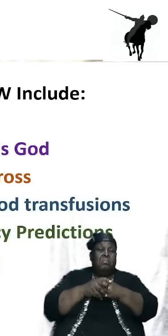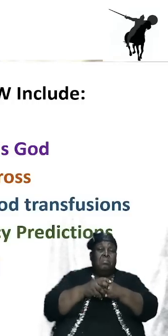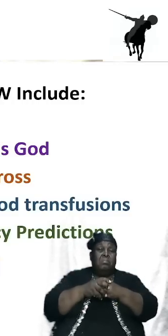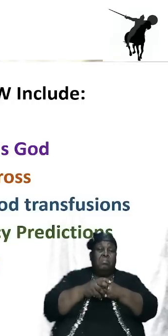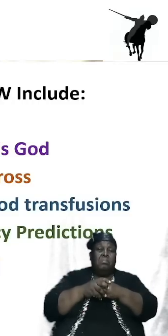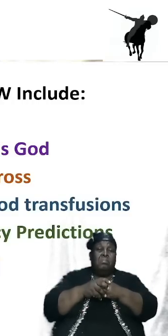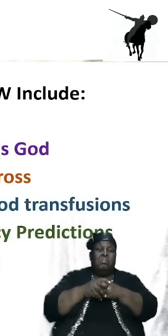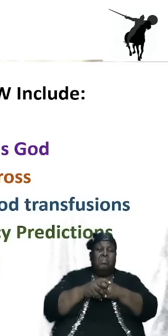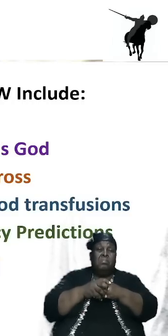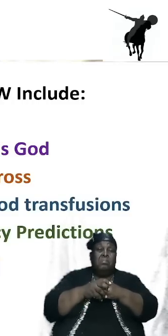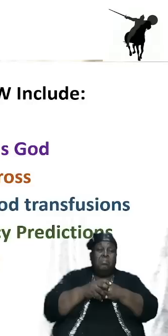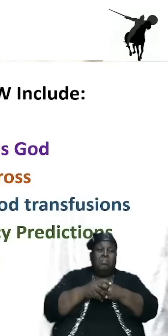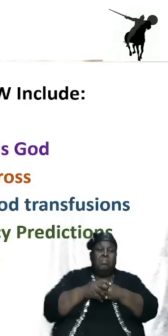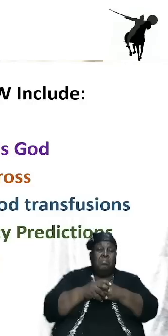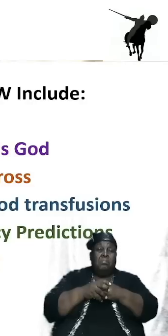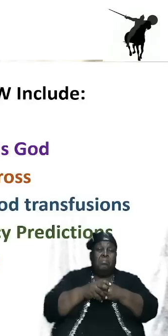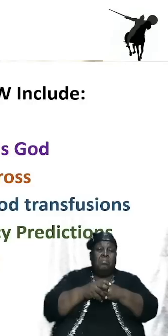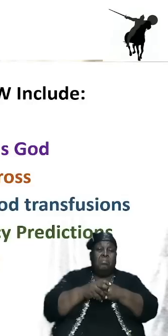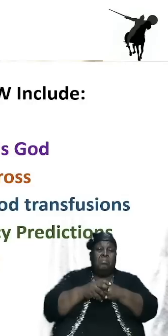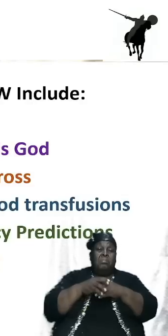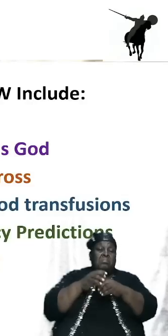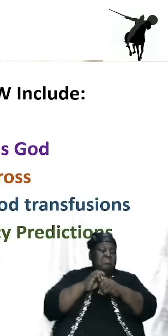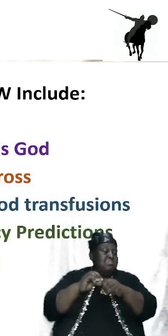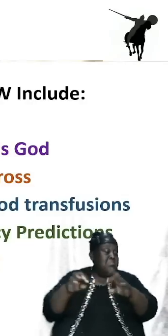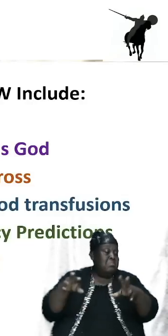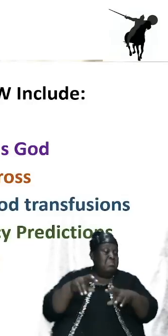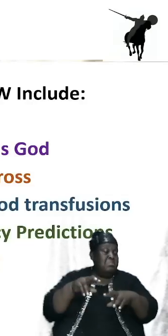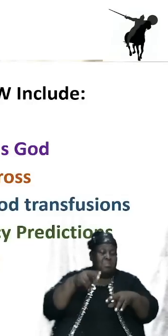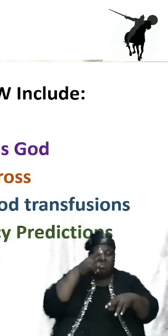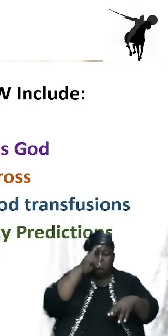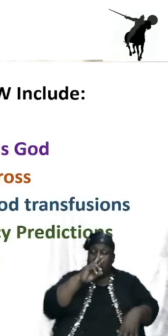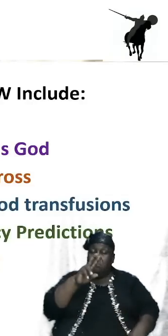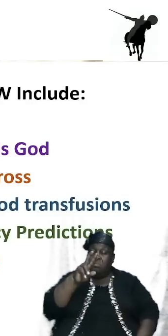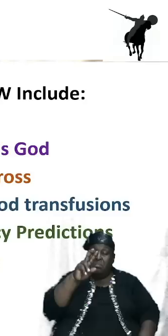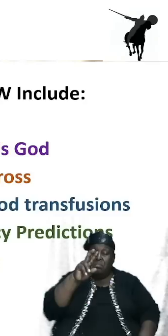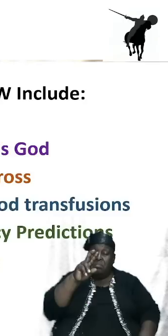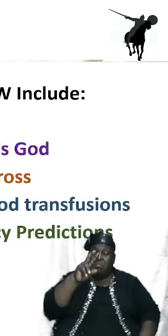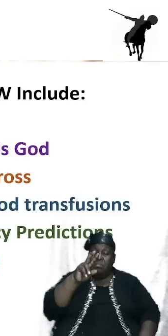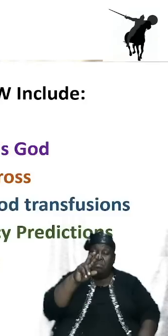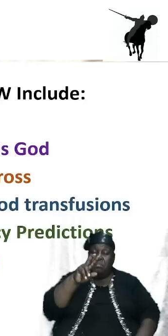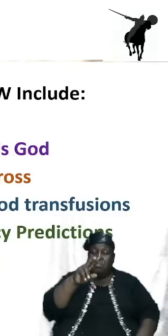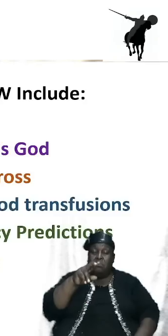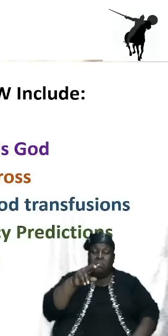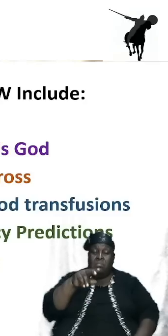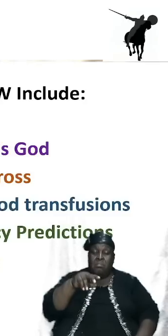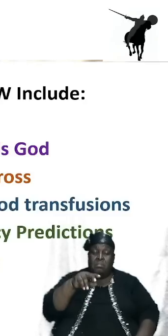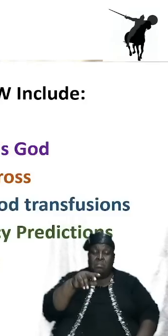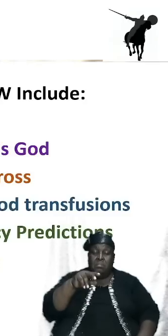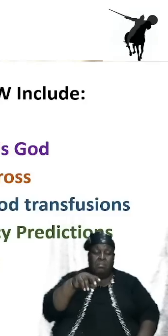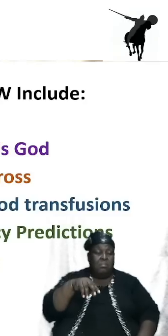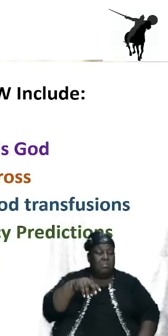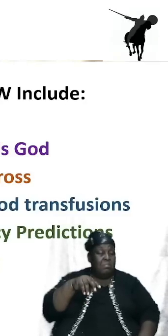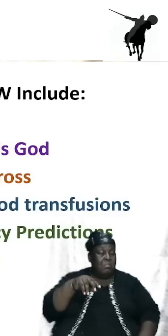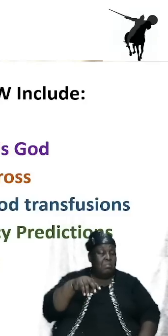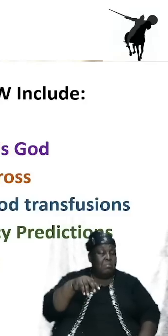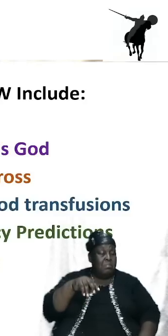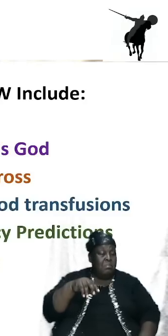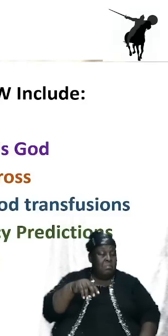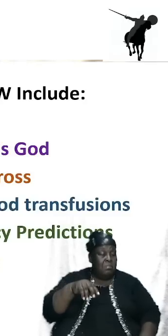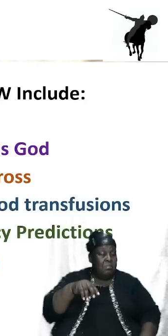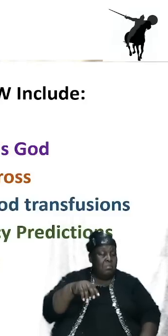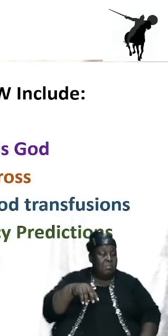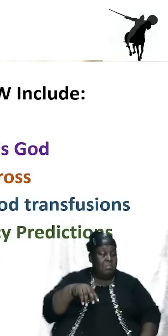have been, as a matter of fact, none of their prophecies, well, obviously, came through because it was not of God. Even the concept of